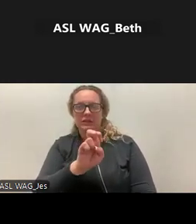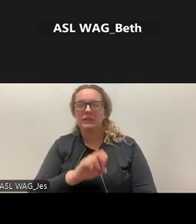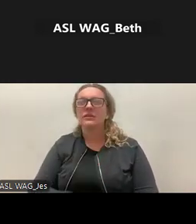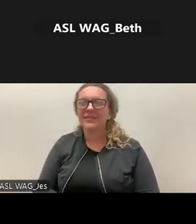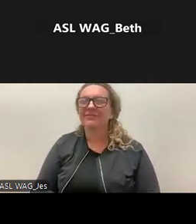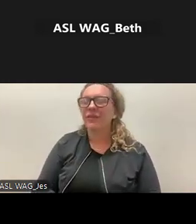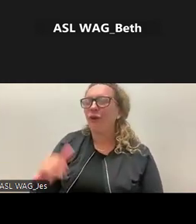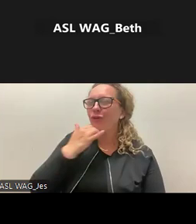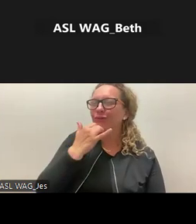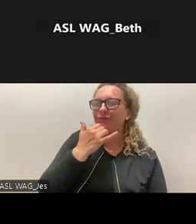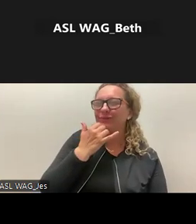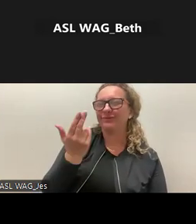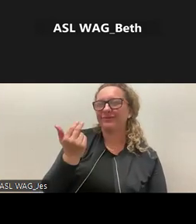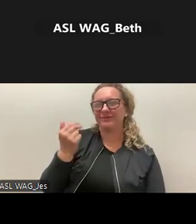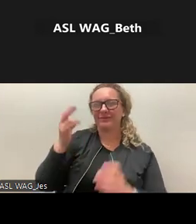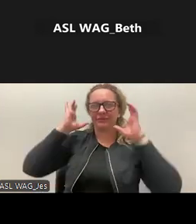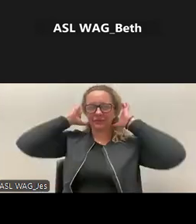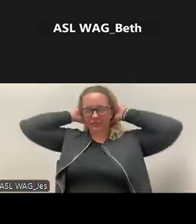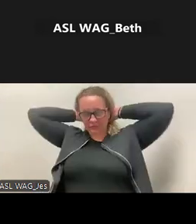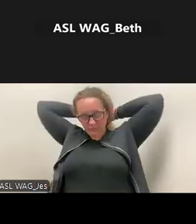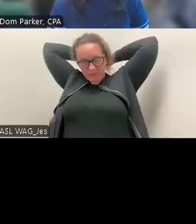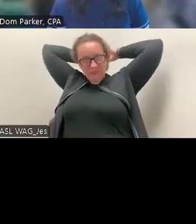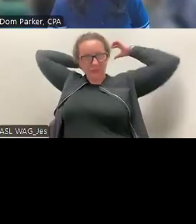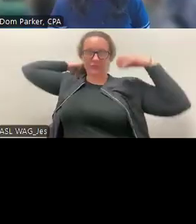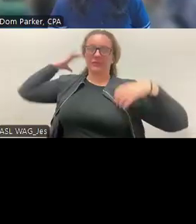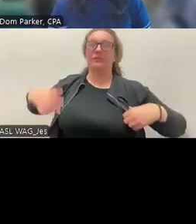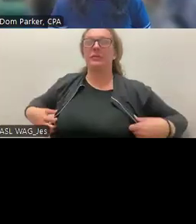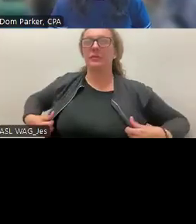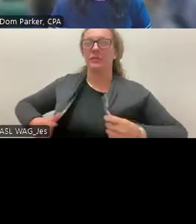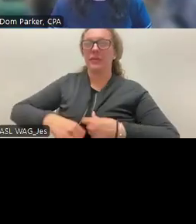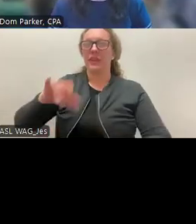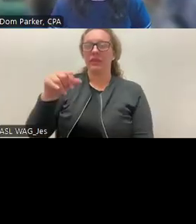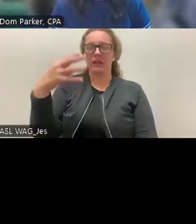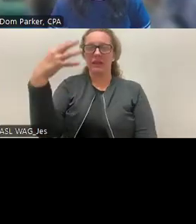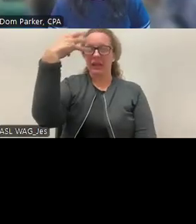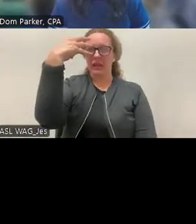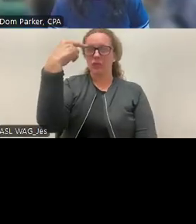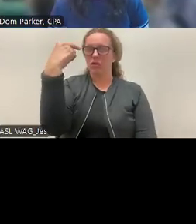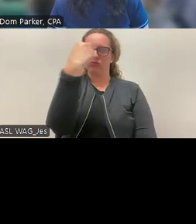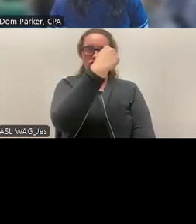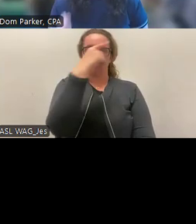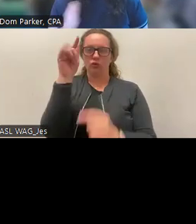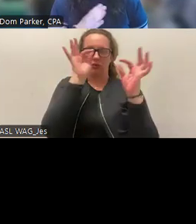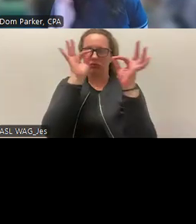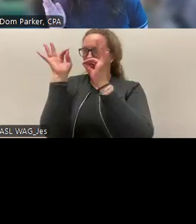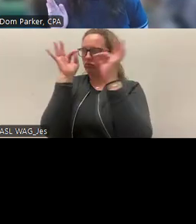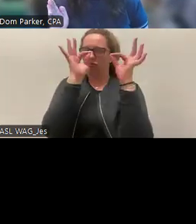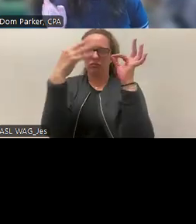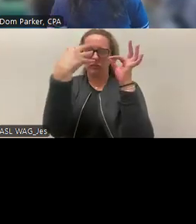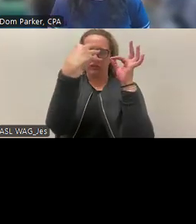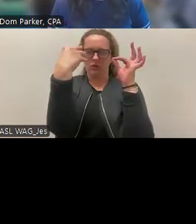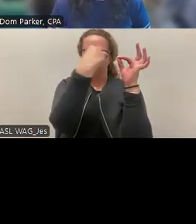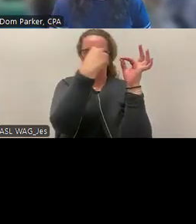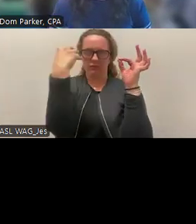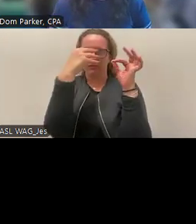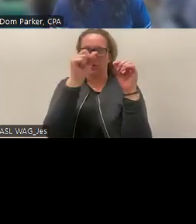gaze. That is, it's a camera that can track your eye movement. and you can select, it kind